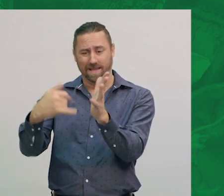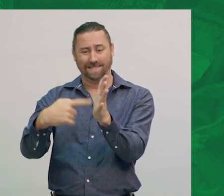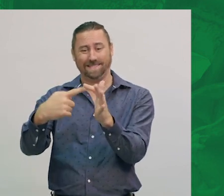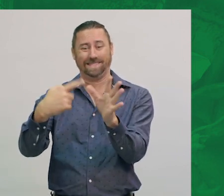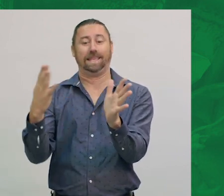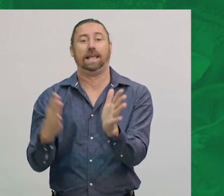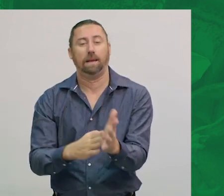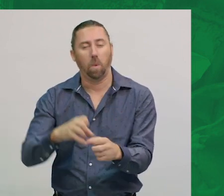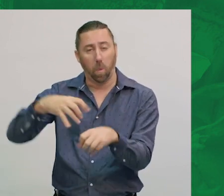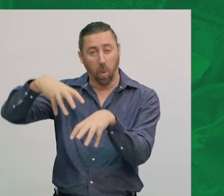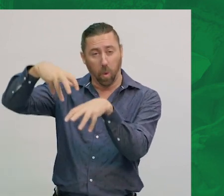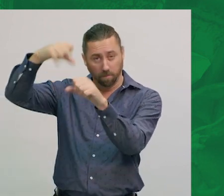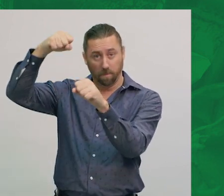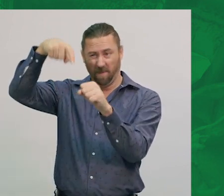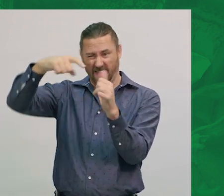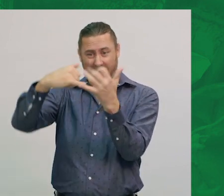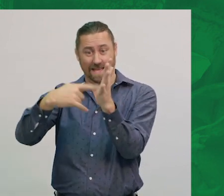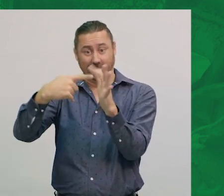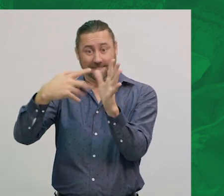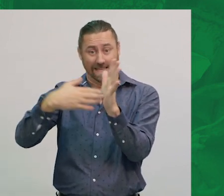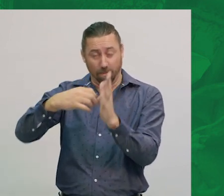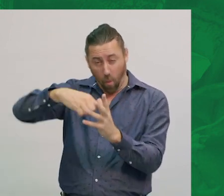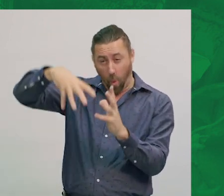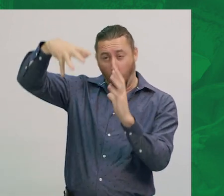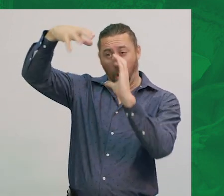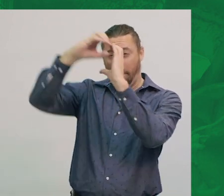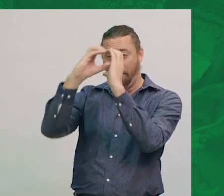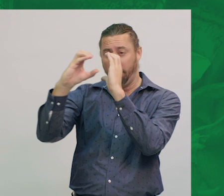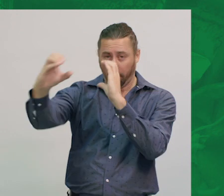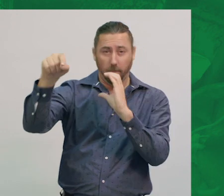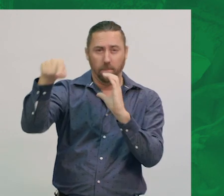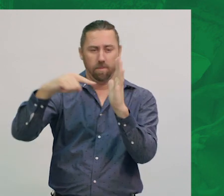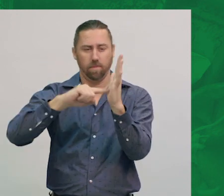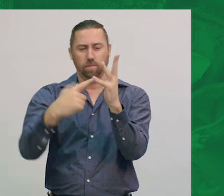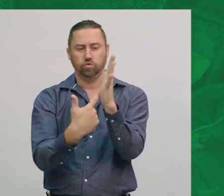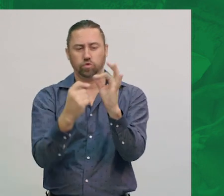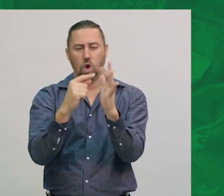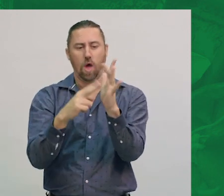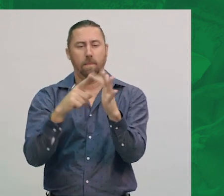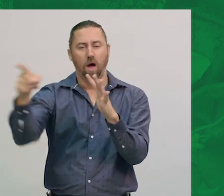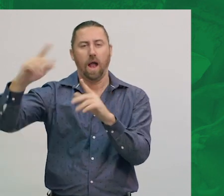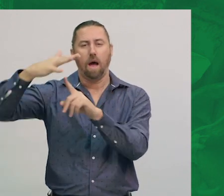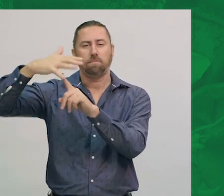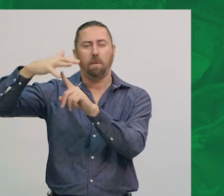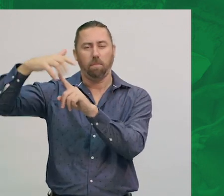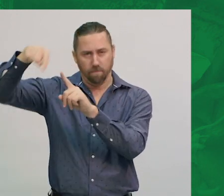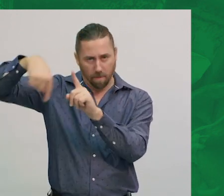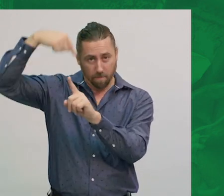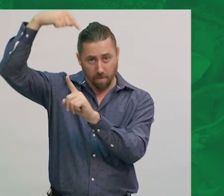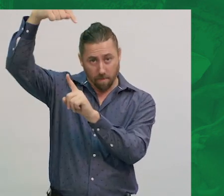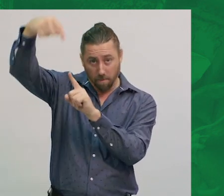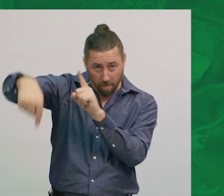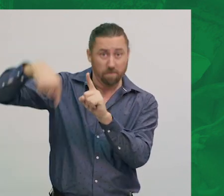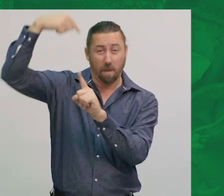steam. Step 3. The steam is then piped to a turbine. Step 4. The